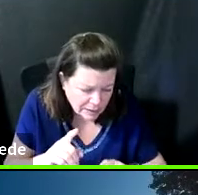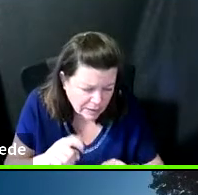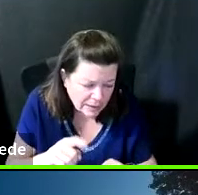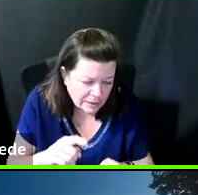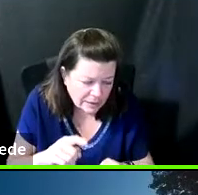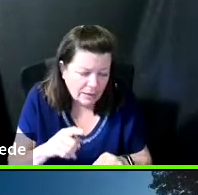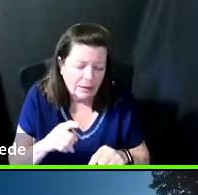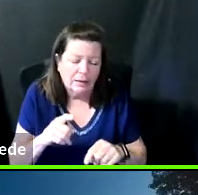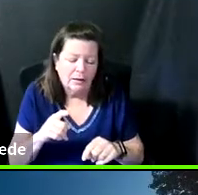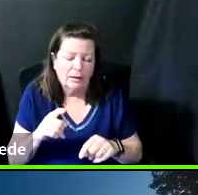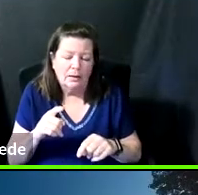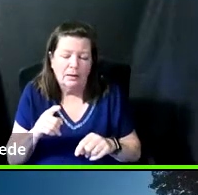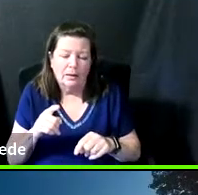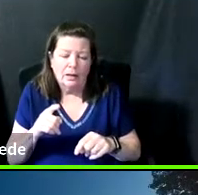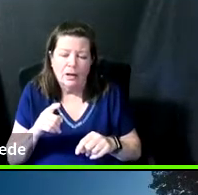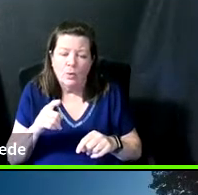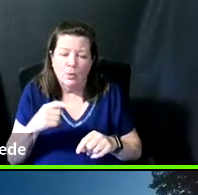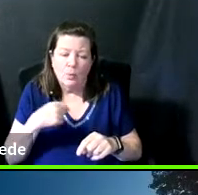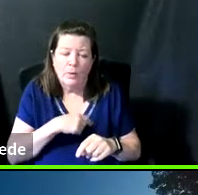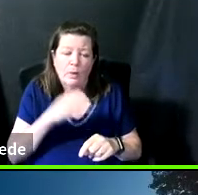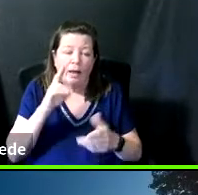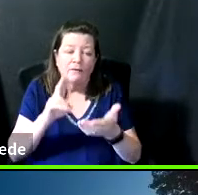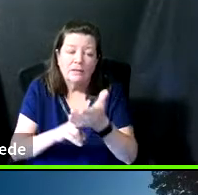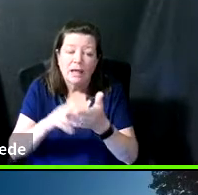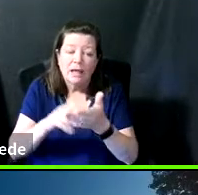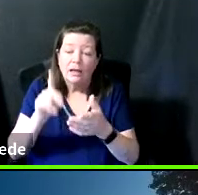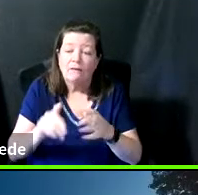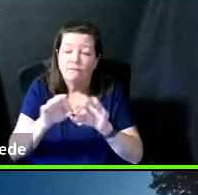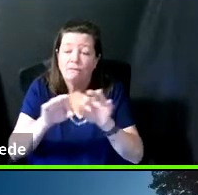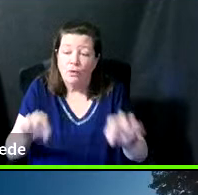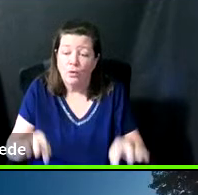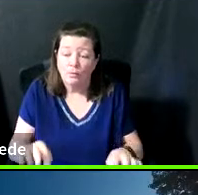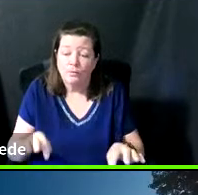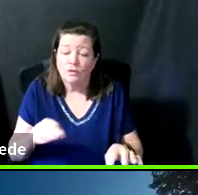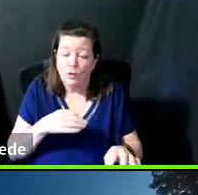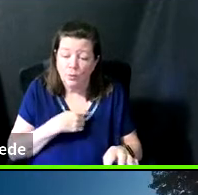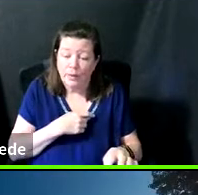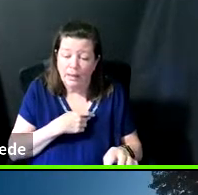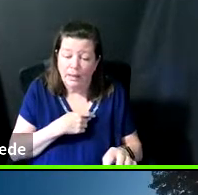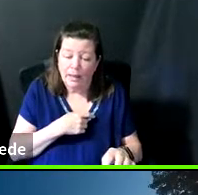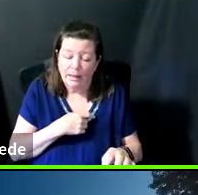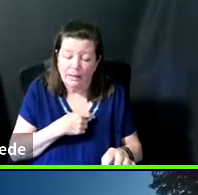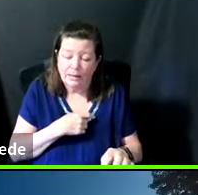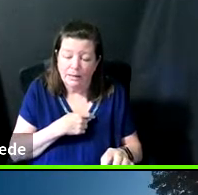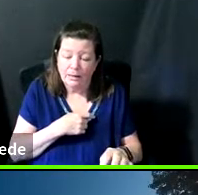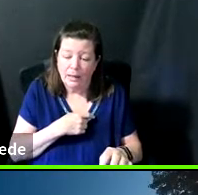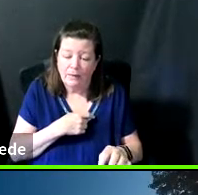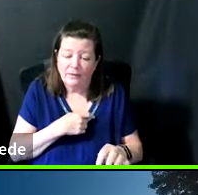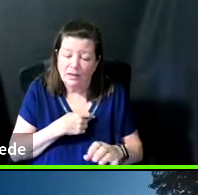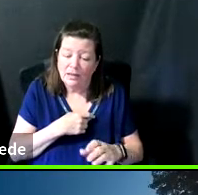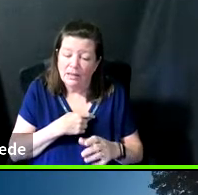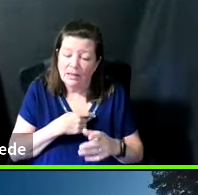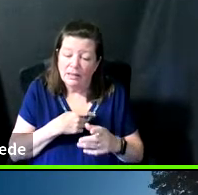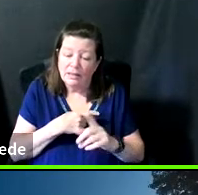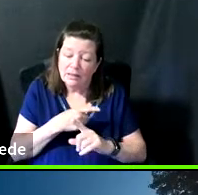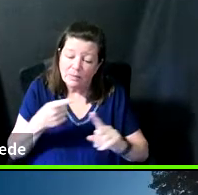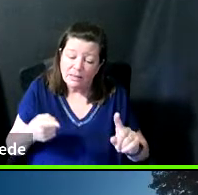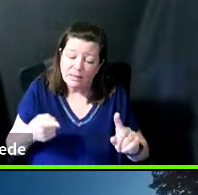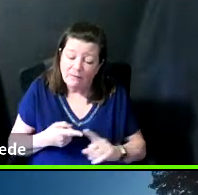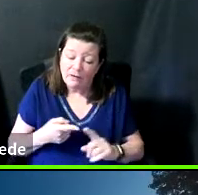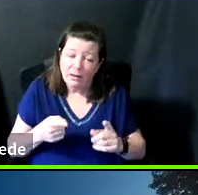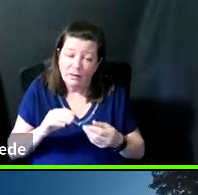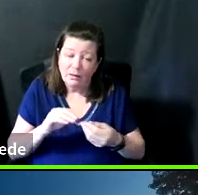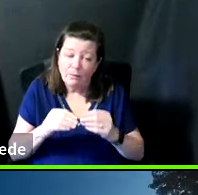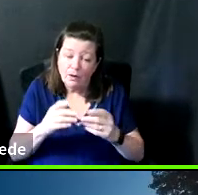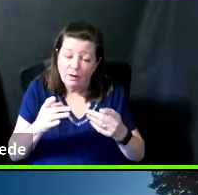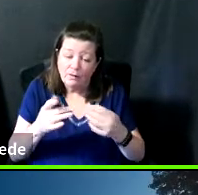considering a sign-up form so that we can kind of allot a certain number of spaces for folks to join us